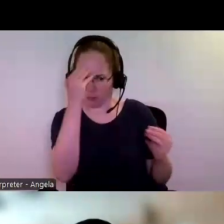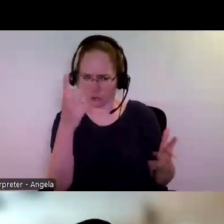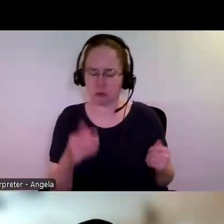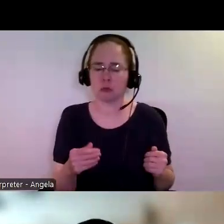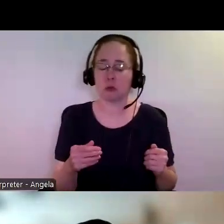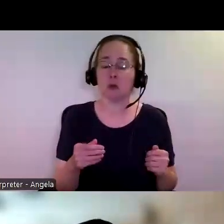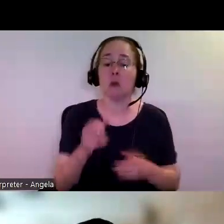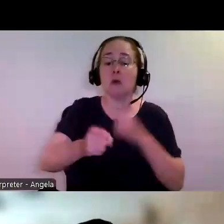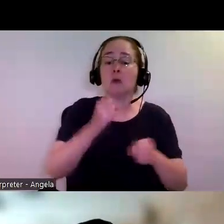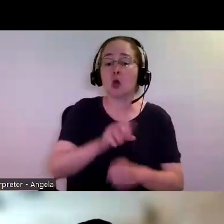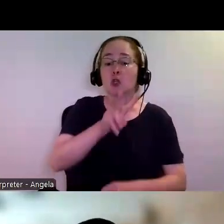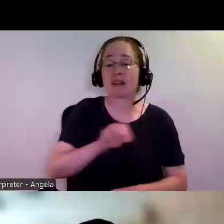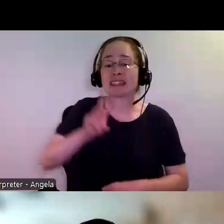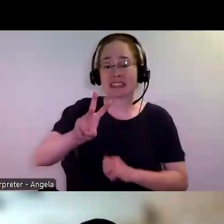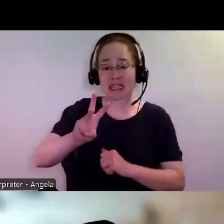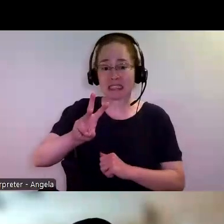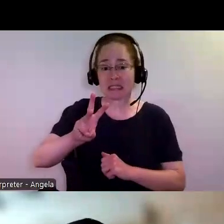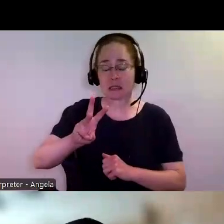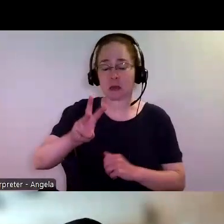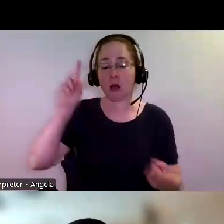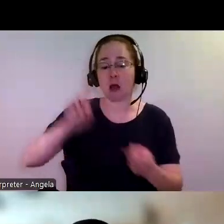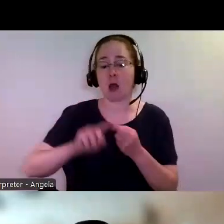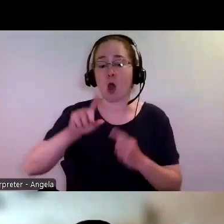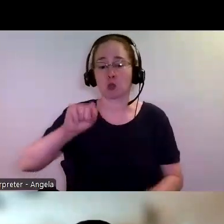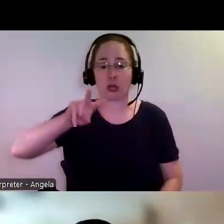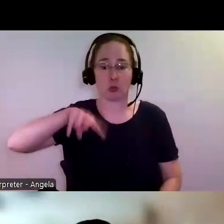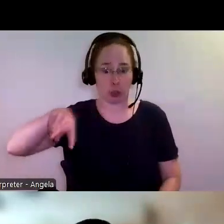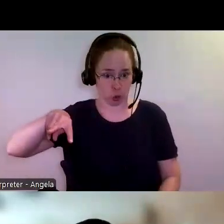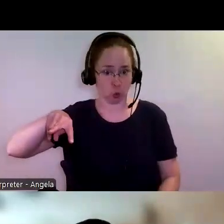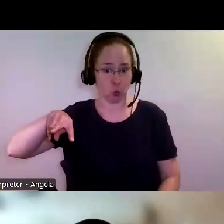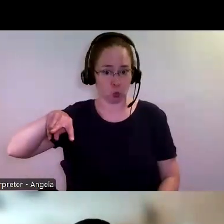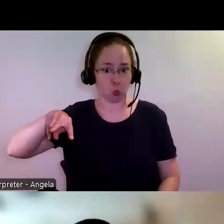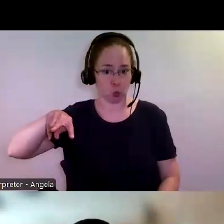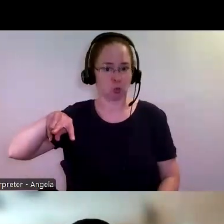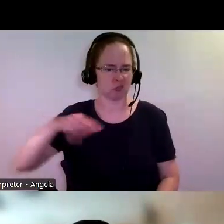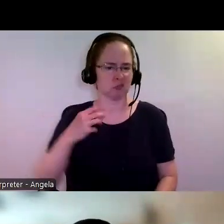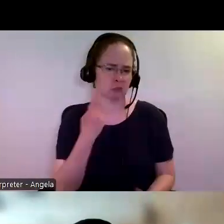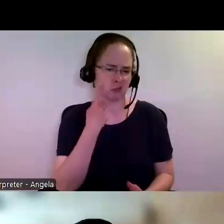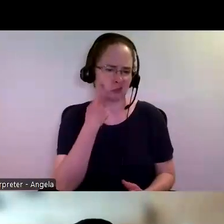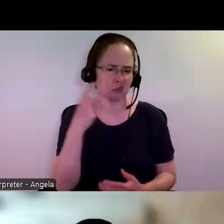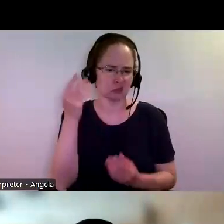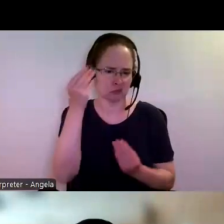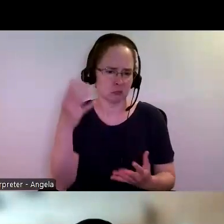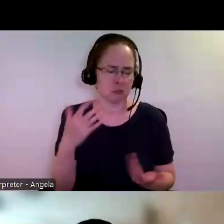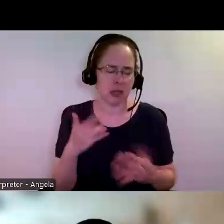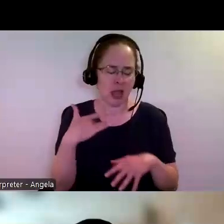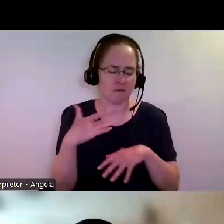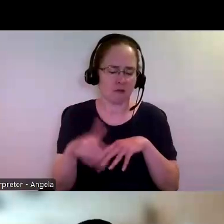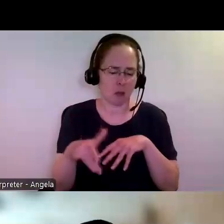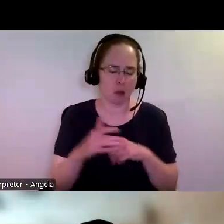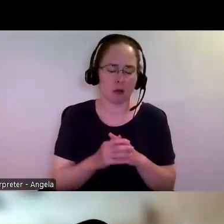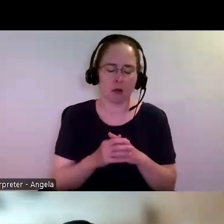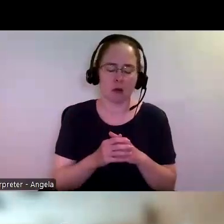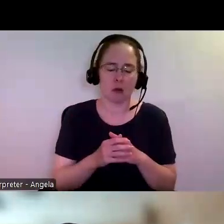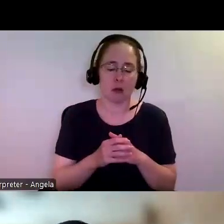from 2006 to 2022, the latest year for which data are available, that the number of